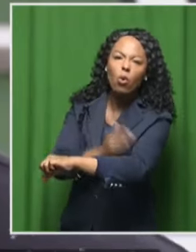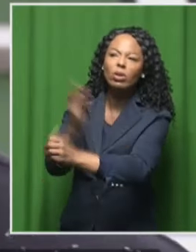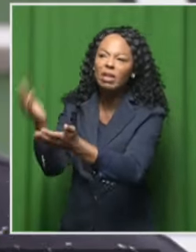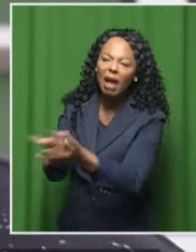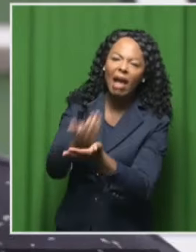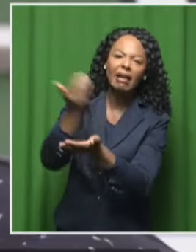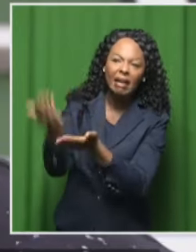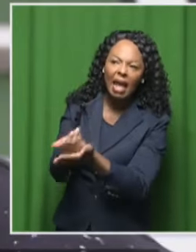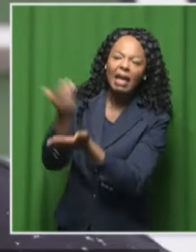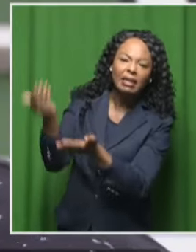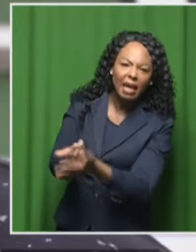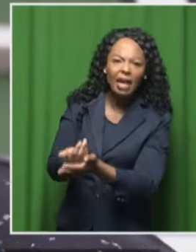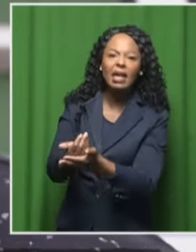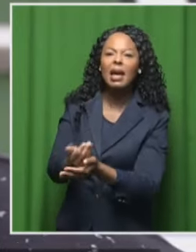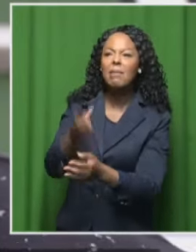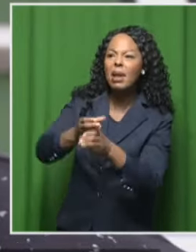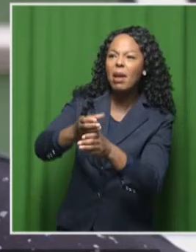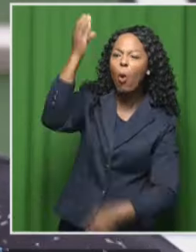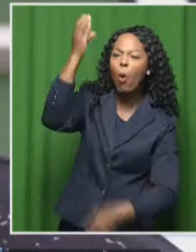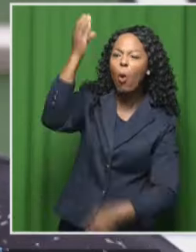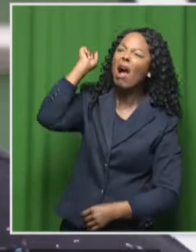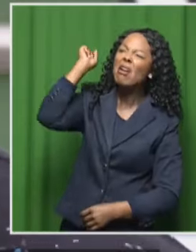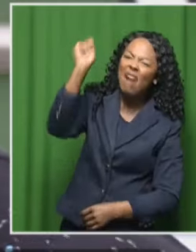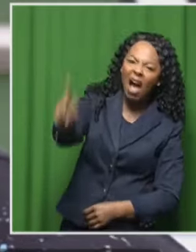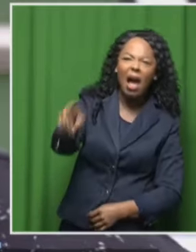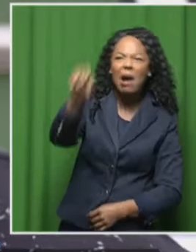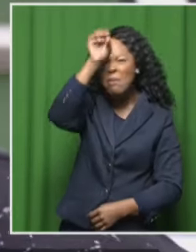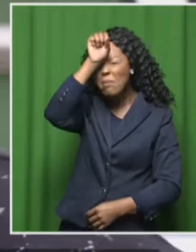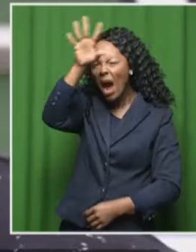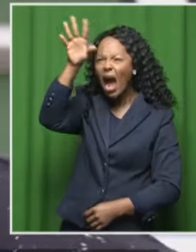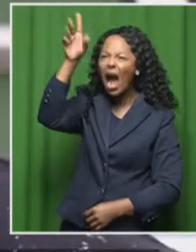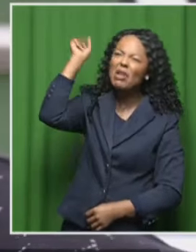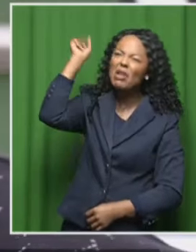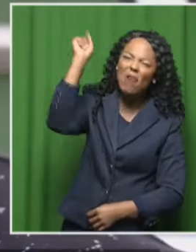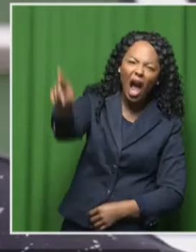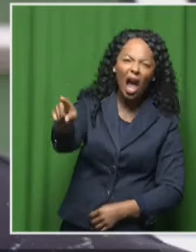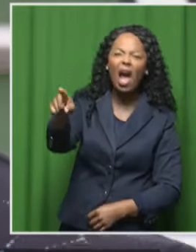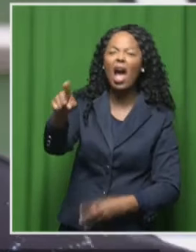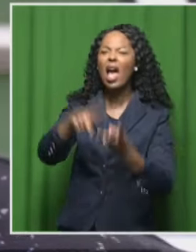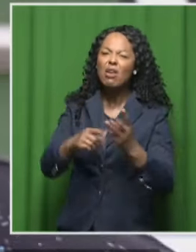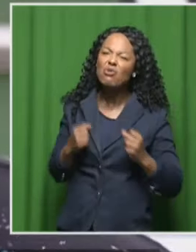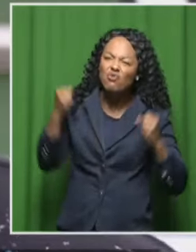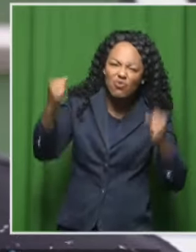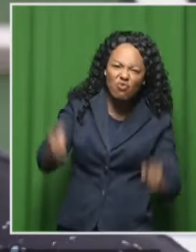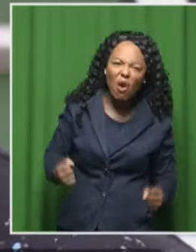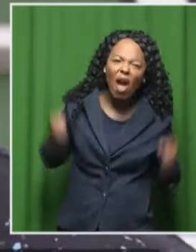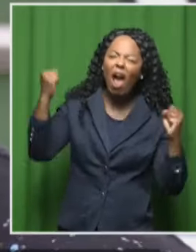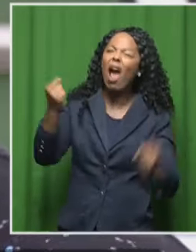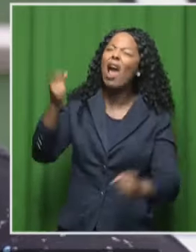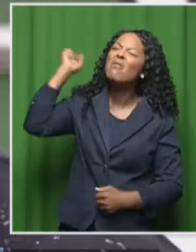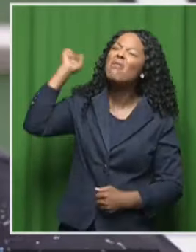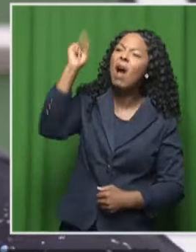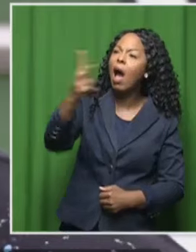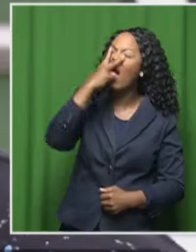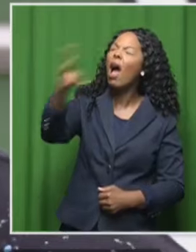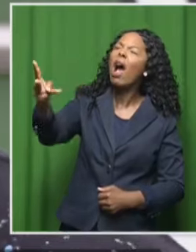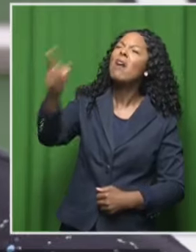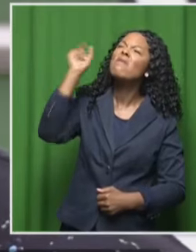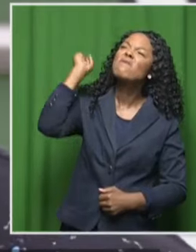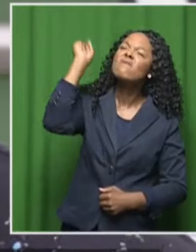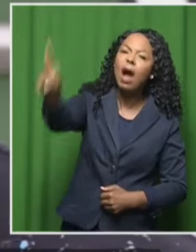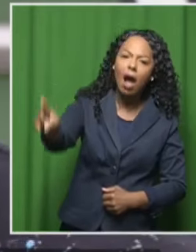these poles far away, like the mines, like the rails, train rails. And then they will bring